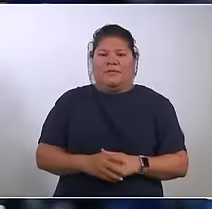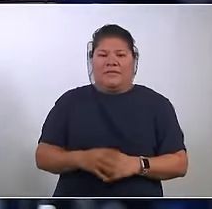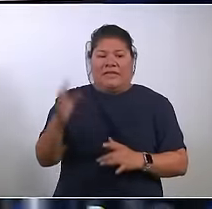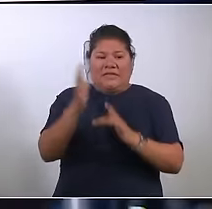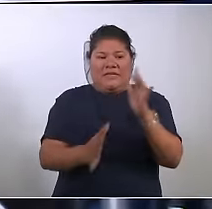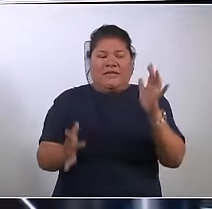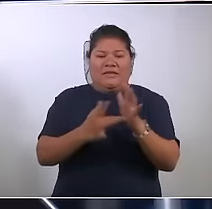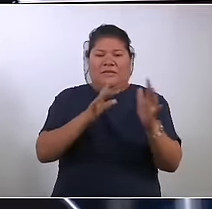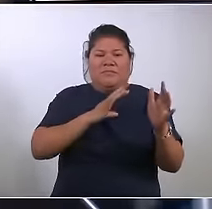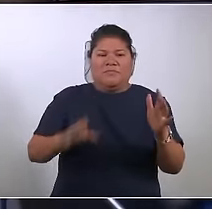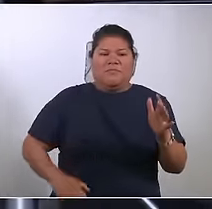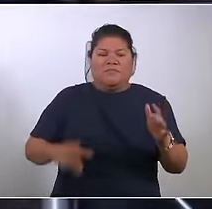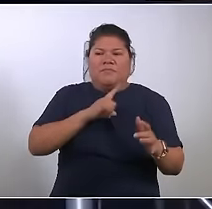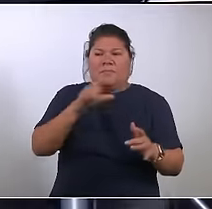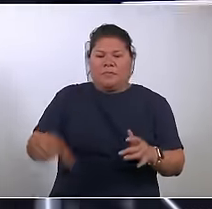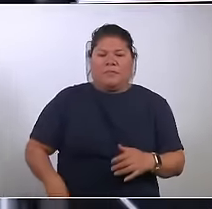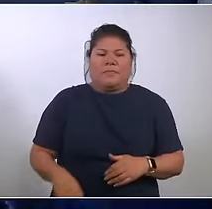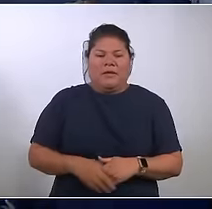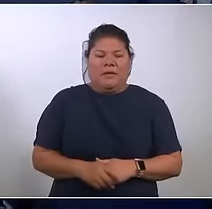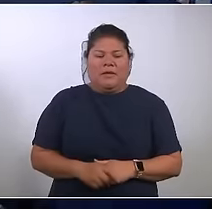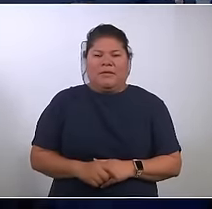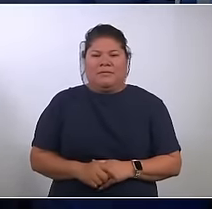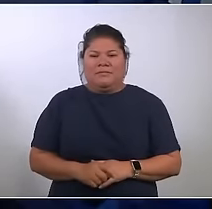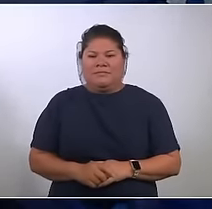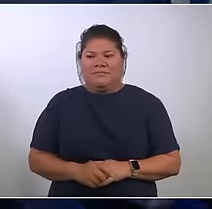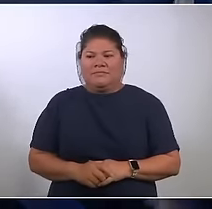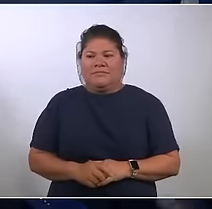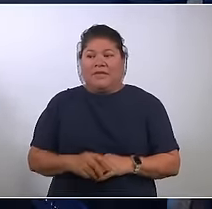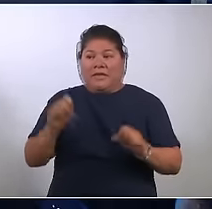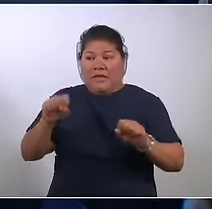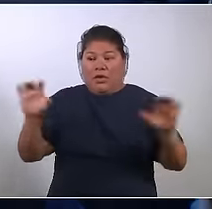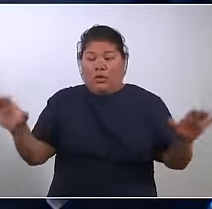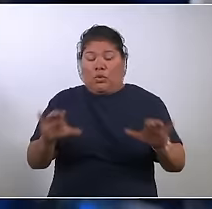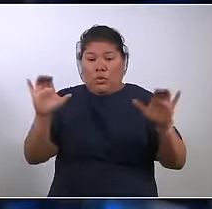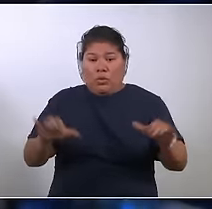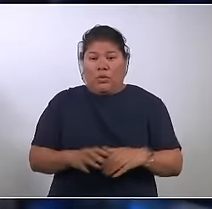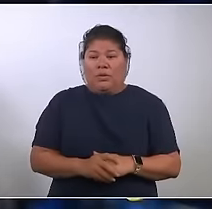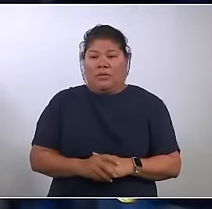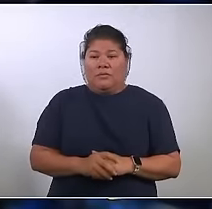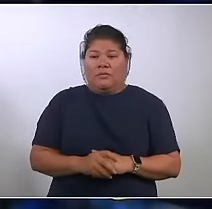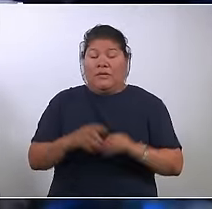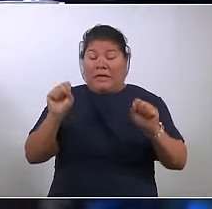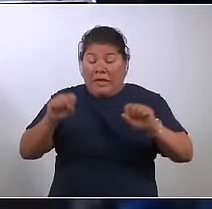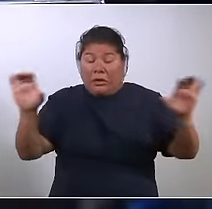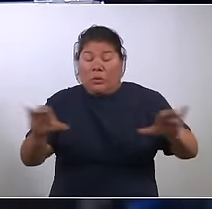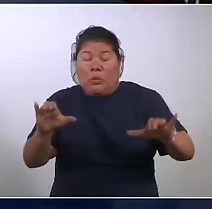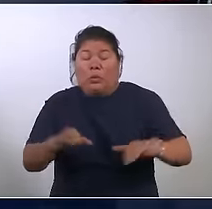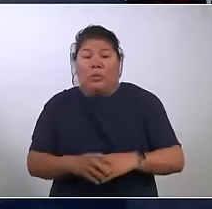that Jesus Christ is Lord. Que Jesucristo es Dios. Can you do it? Puede hacerlo. Can you do